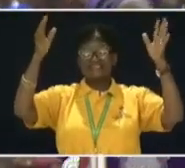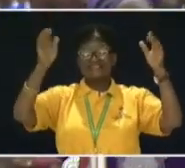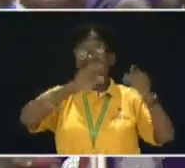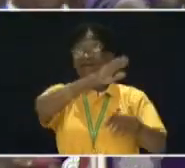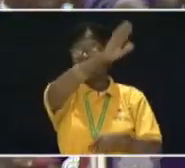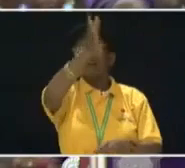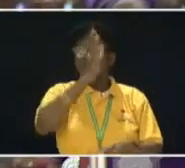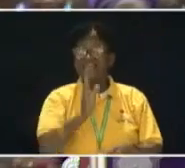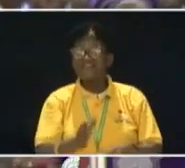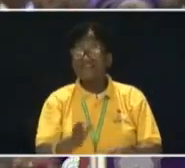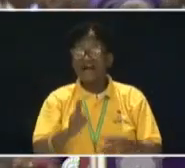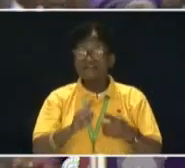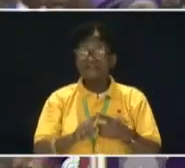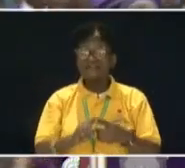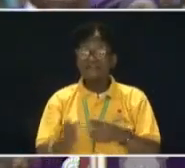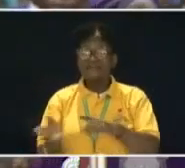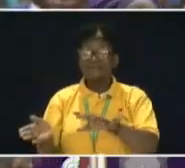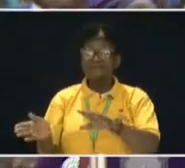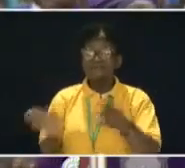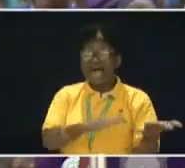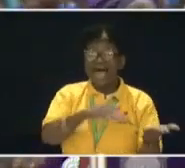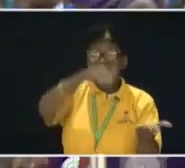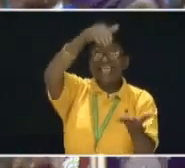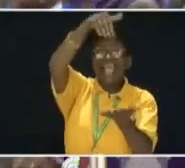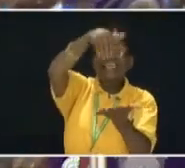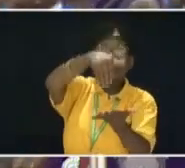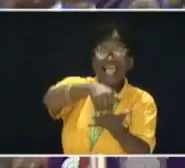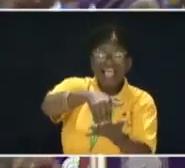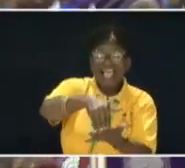Never to die again.